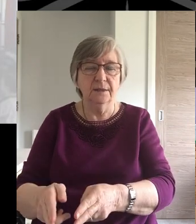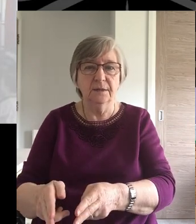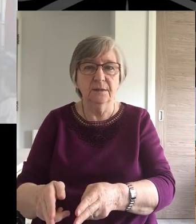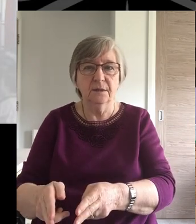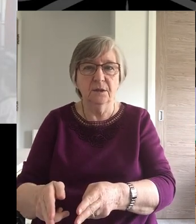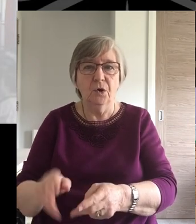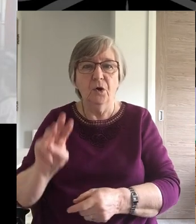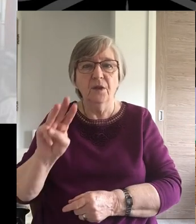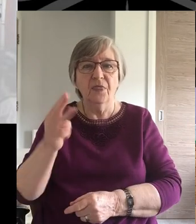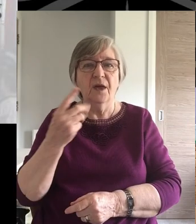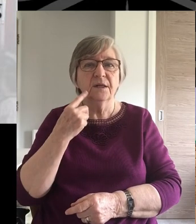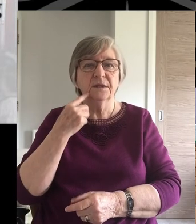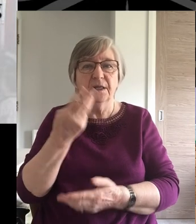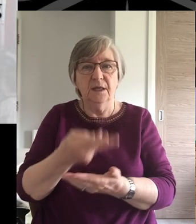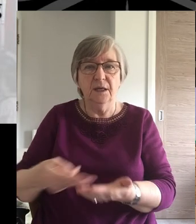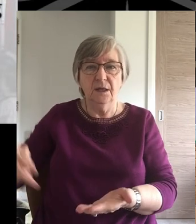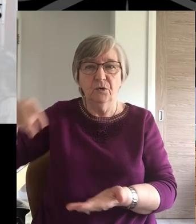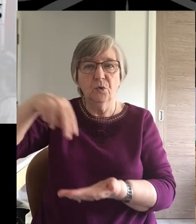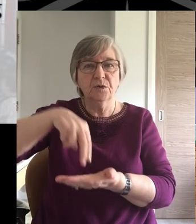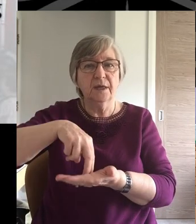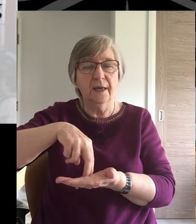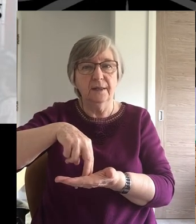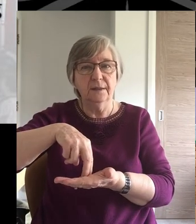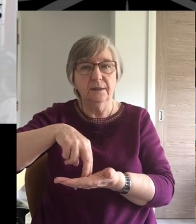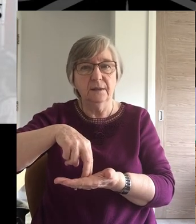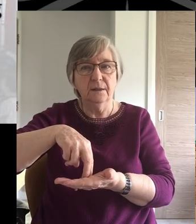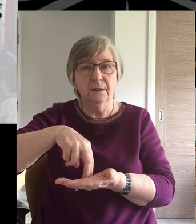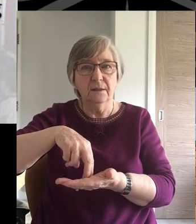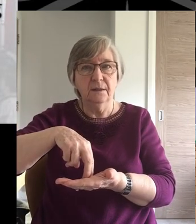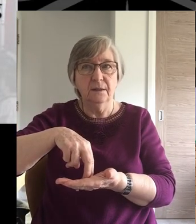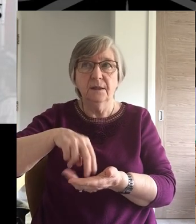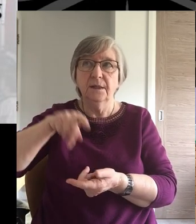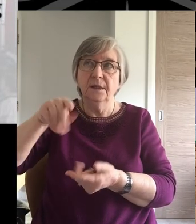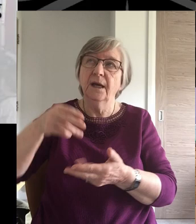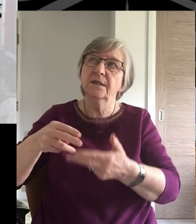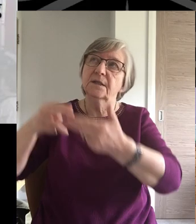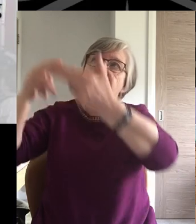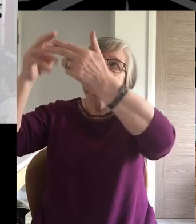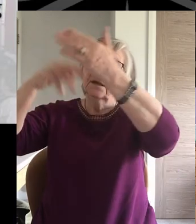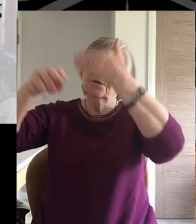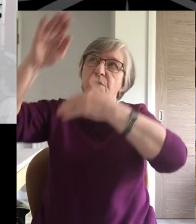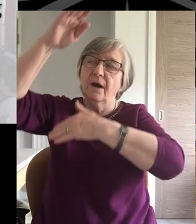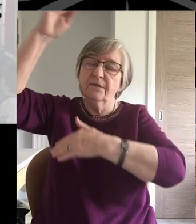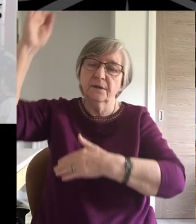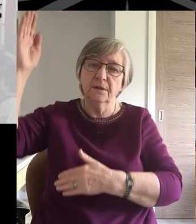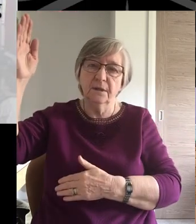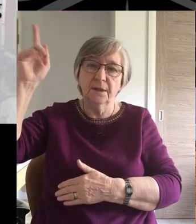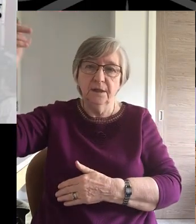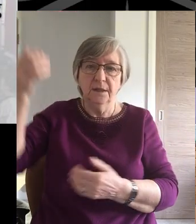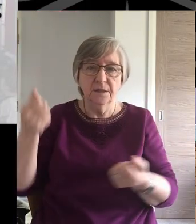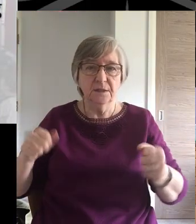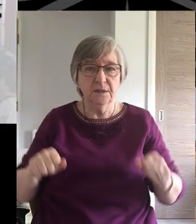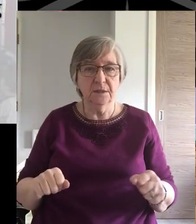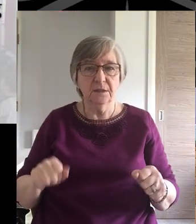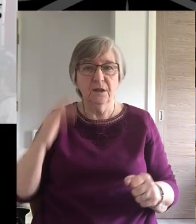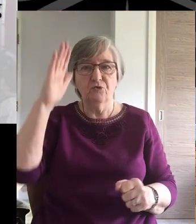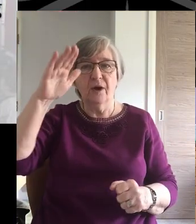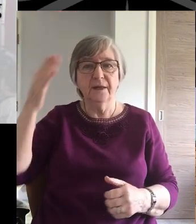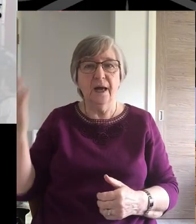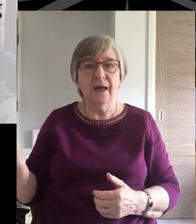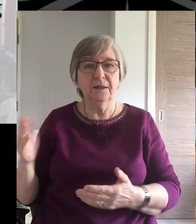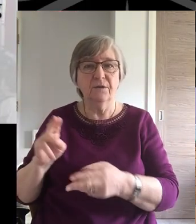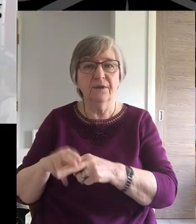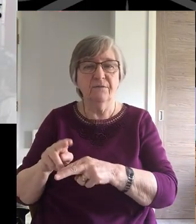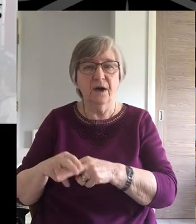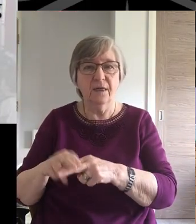descended to the dead. On the third day, he rose again. He ascended into heaven. He is seated at the